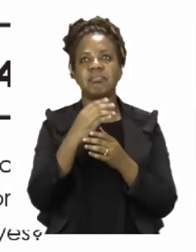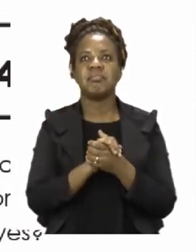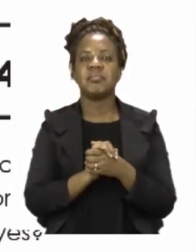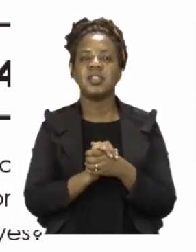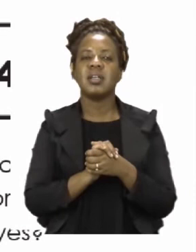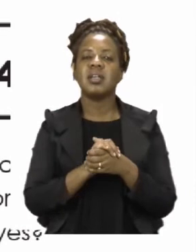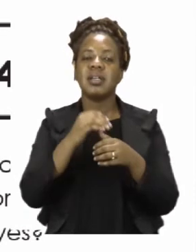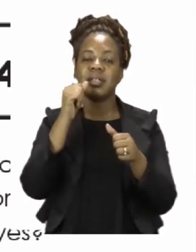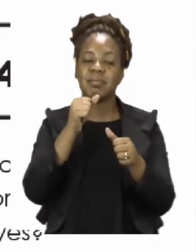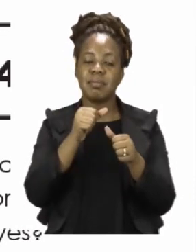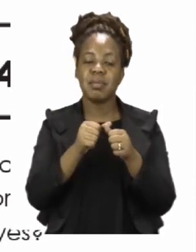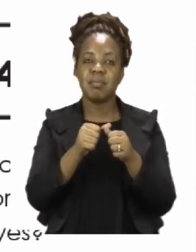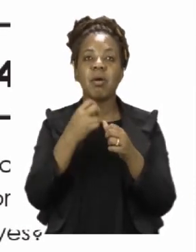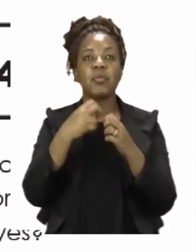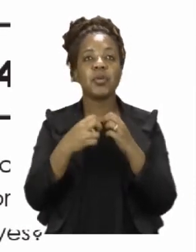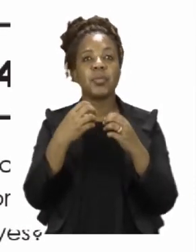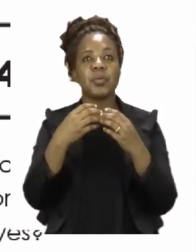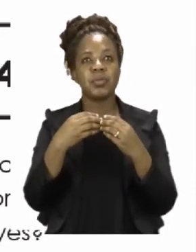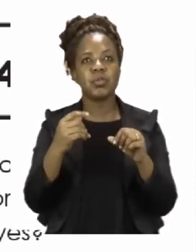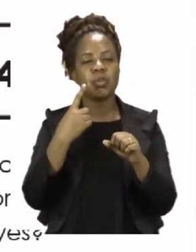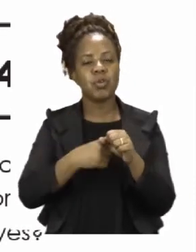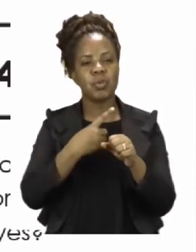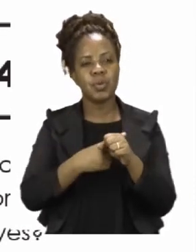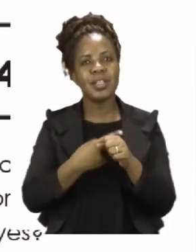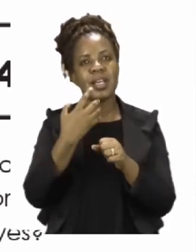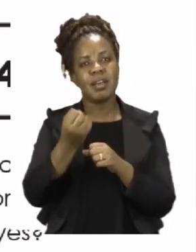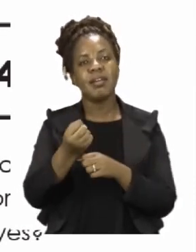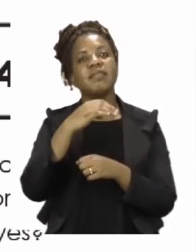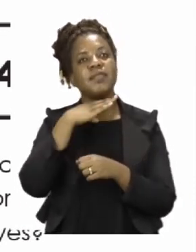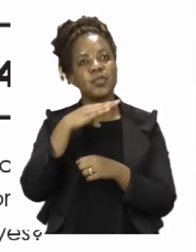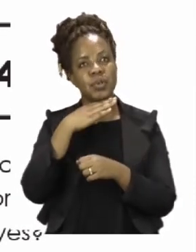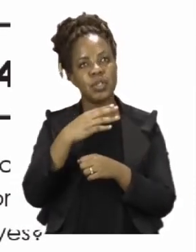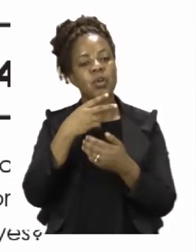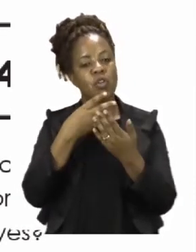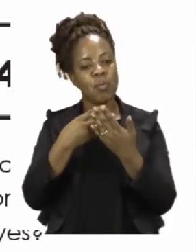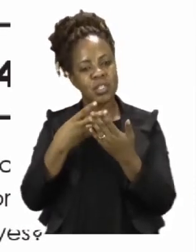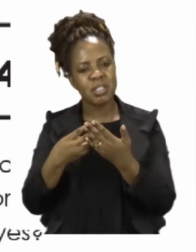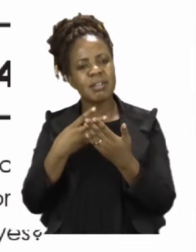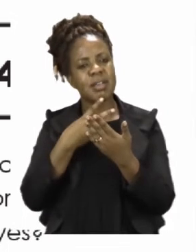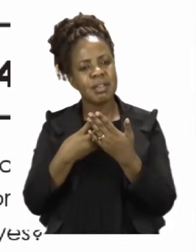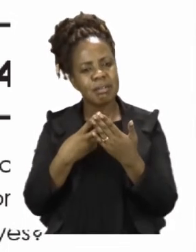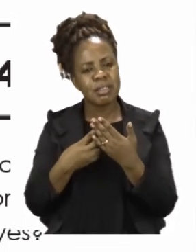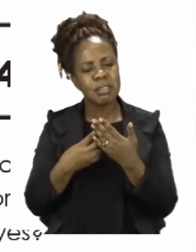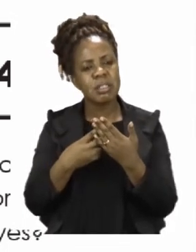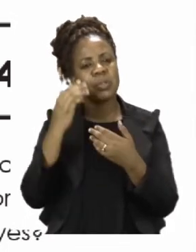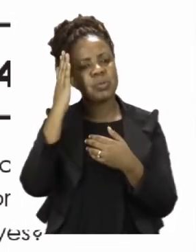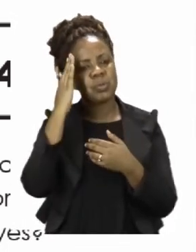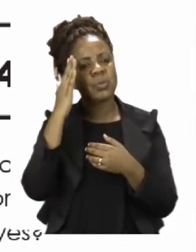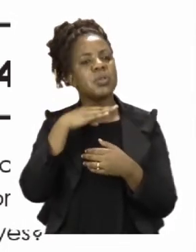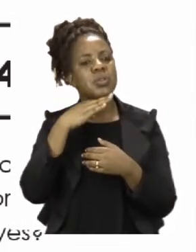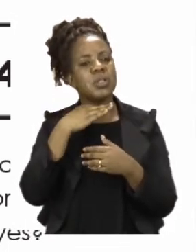28. Well done, everyone. Now I'd like you to please remember, you don't always have to borrow,